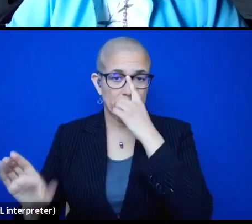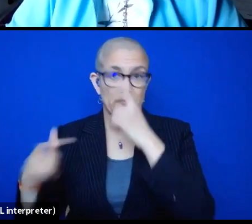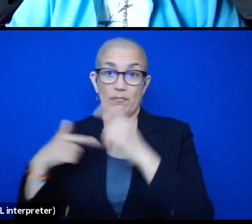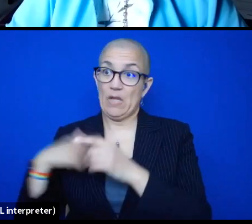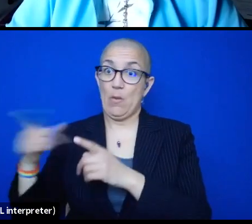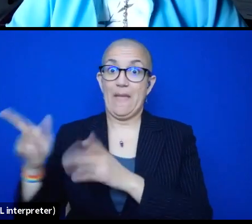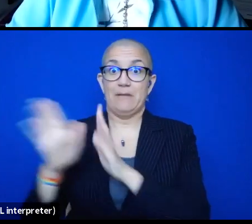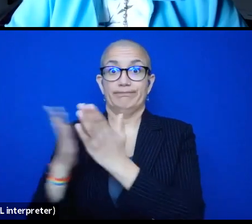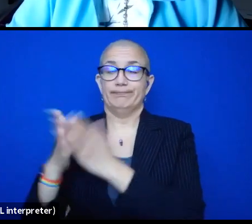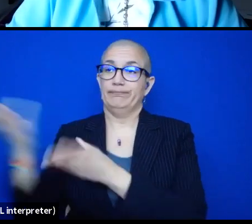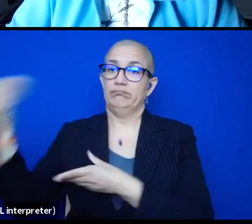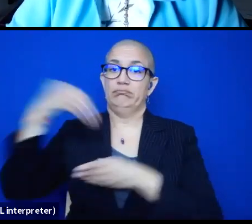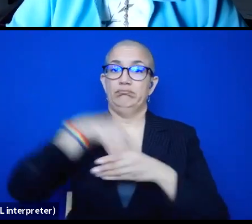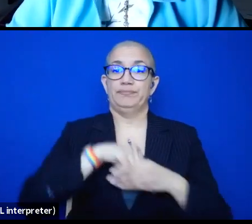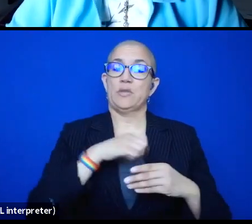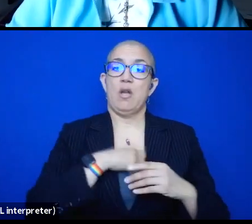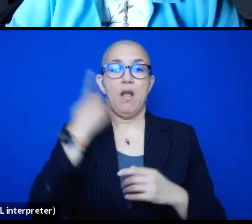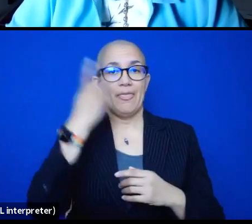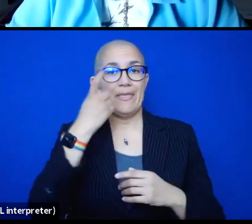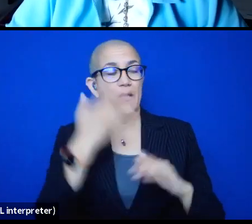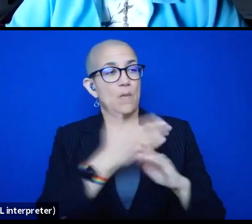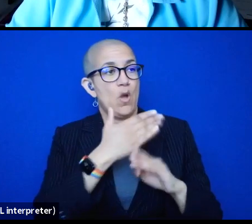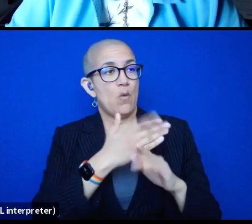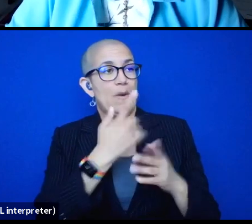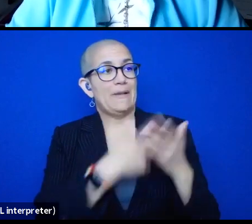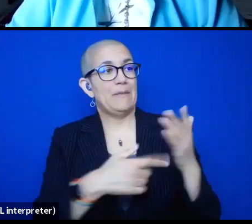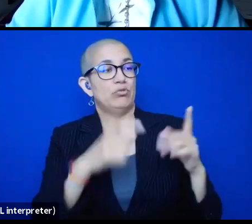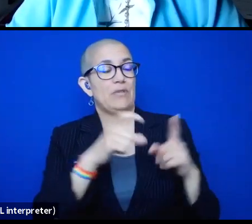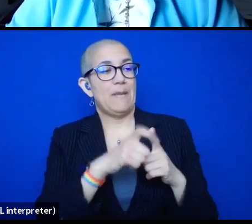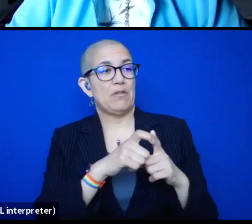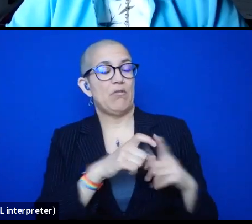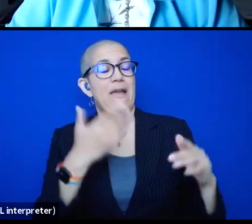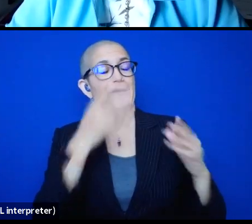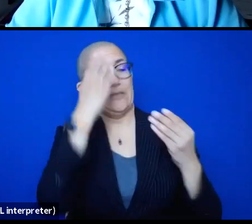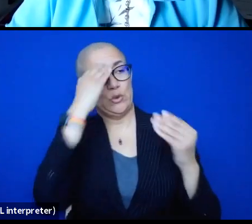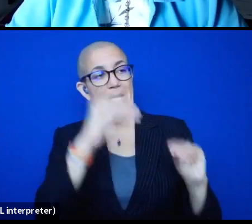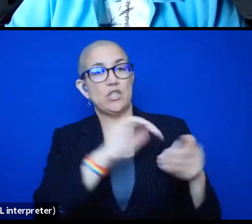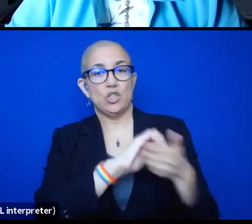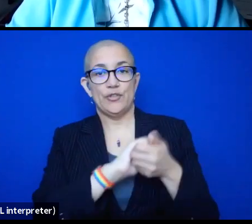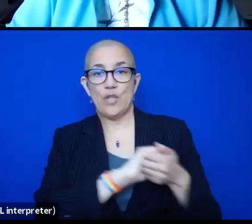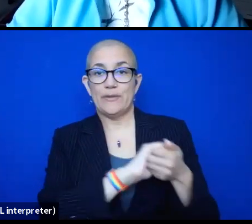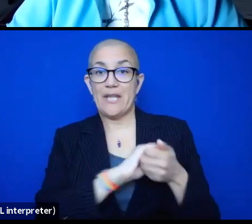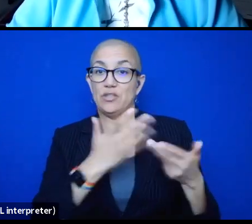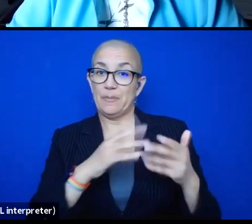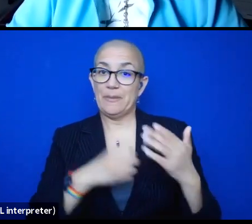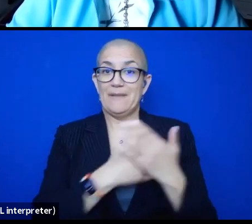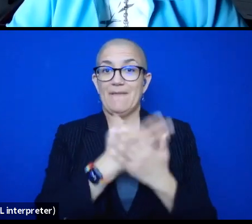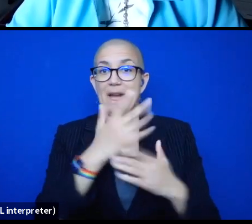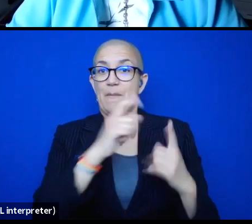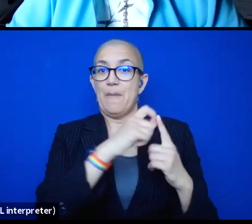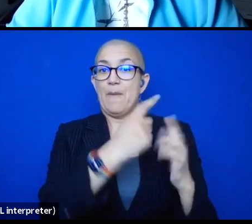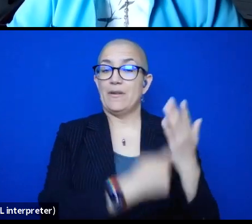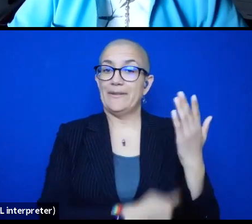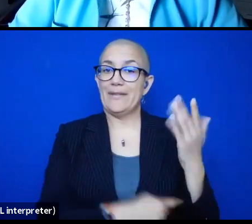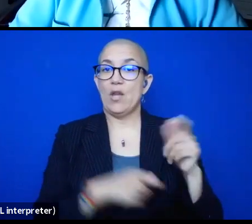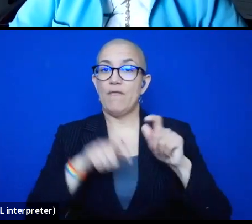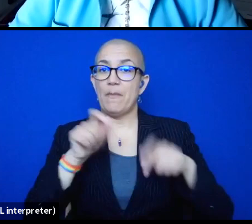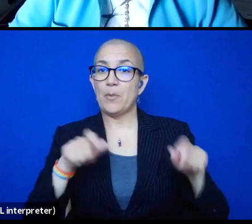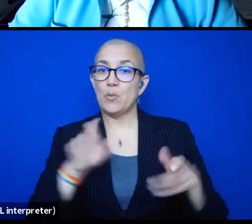thinking, worked with the Liberal Democrat Education Association. We developed the policy of a pupil premium, which then Sarah Tether and David